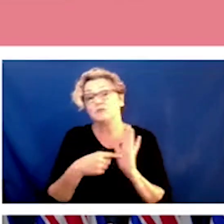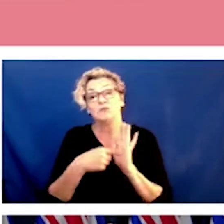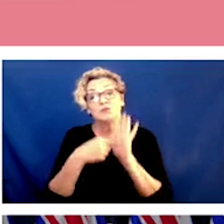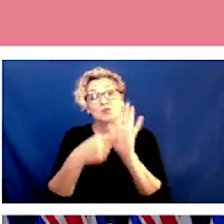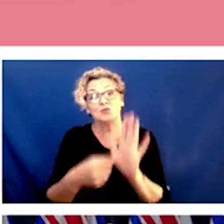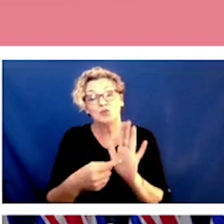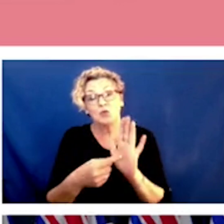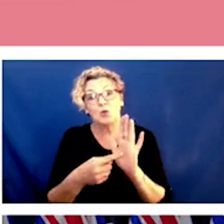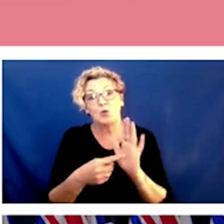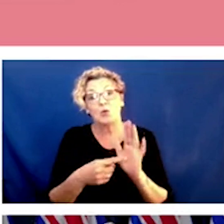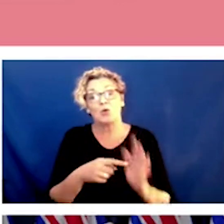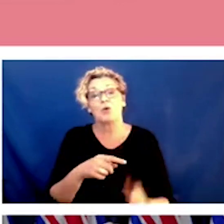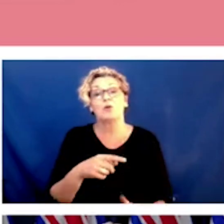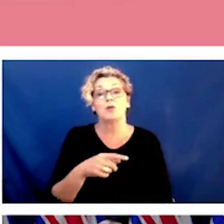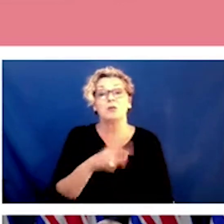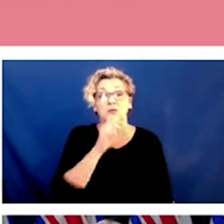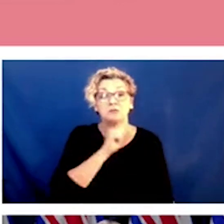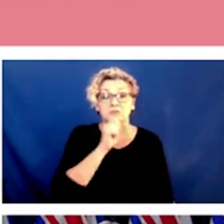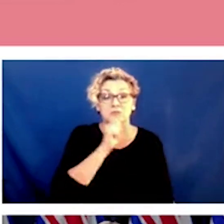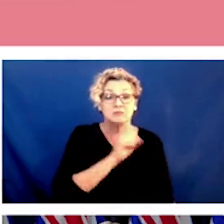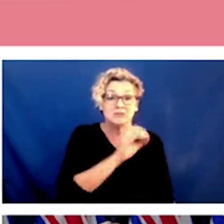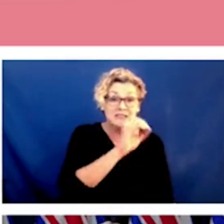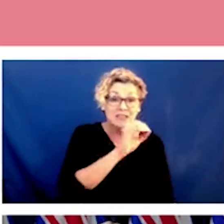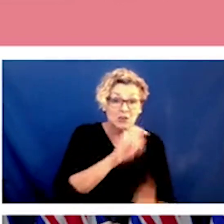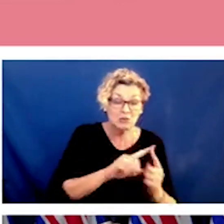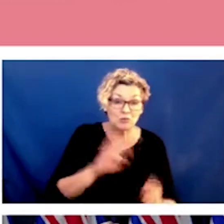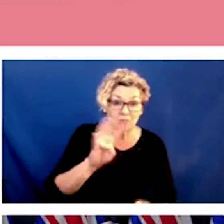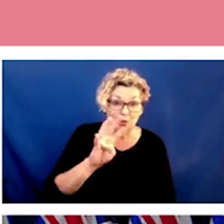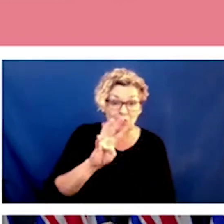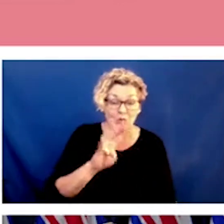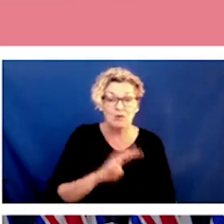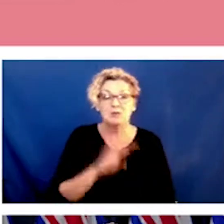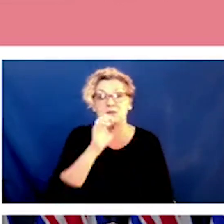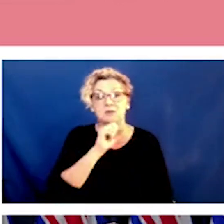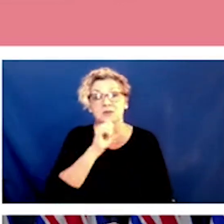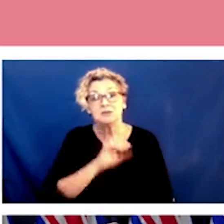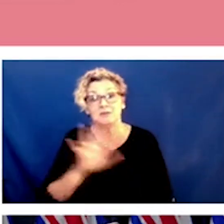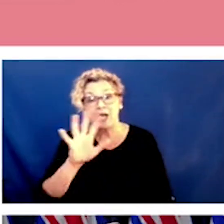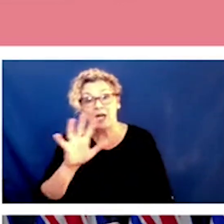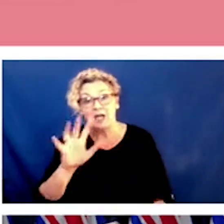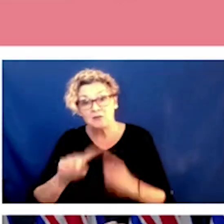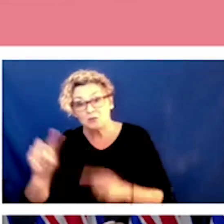around 26 hours or 28 hours on average.